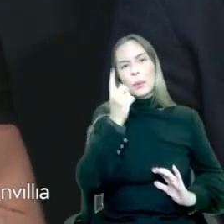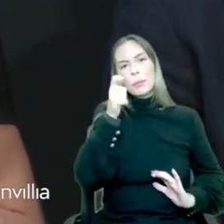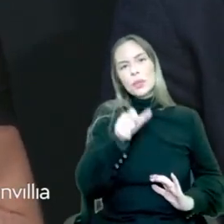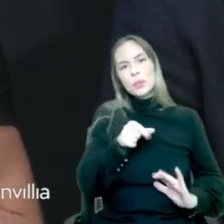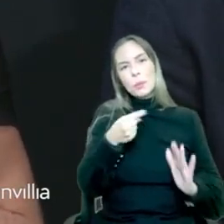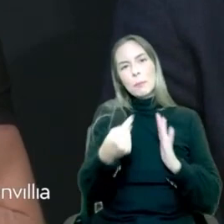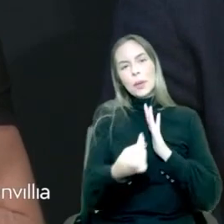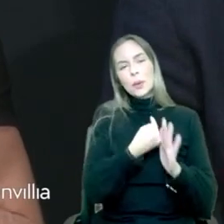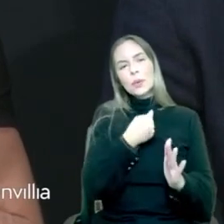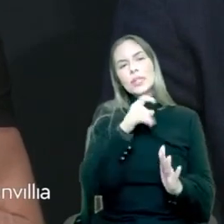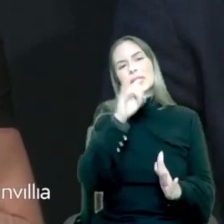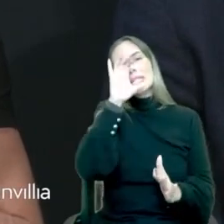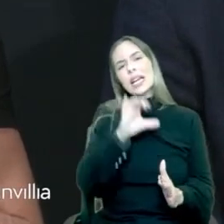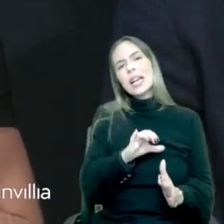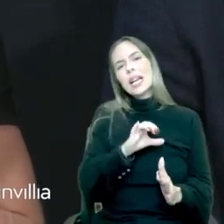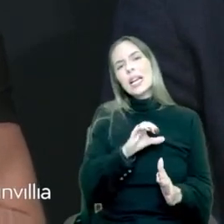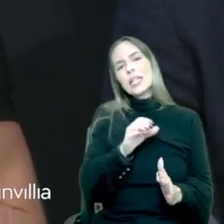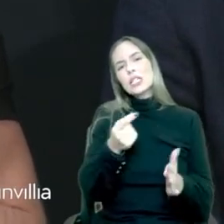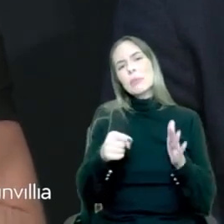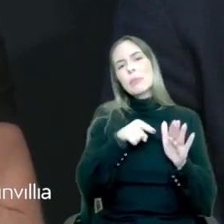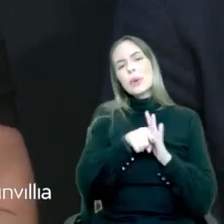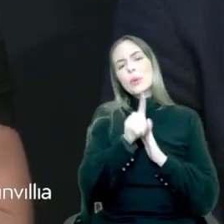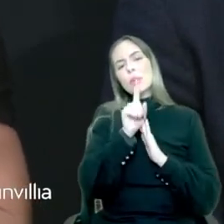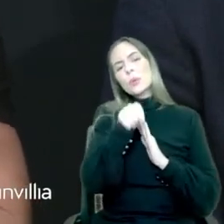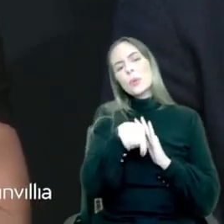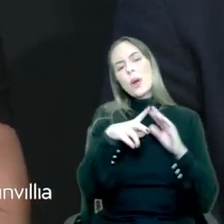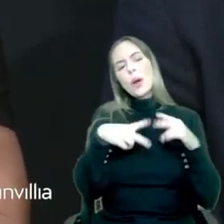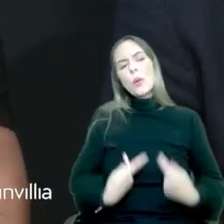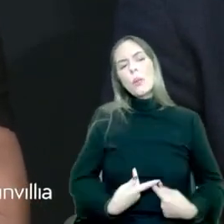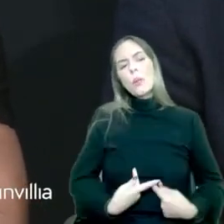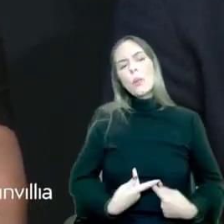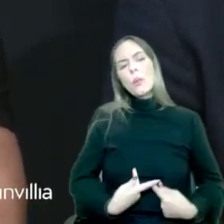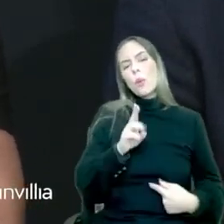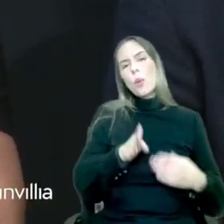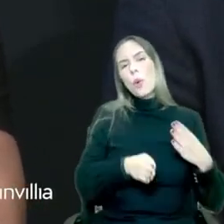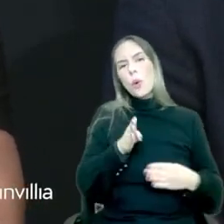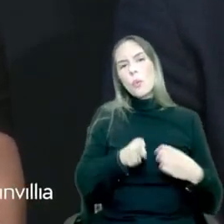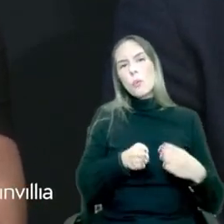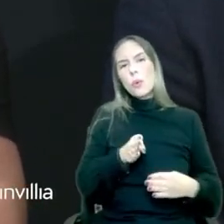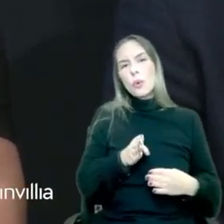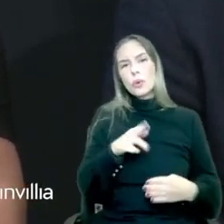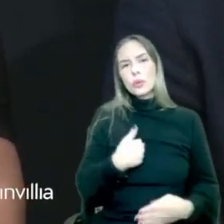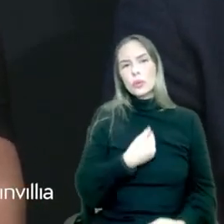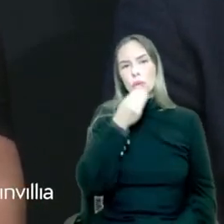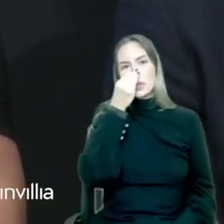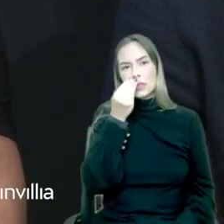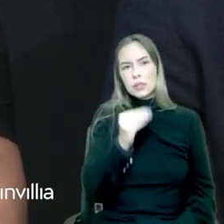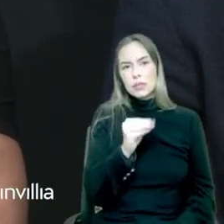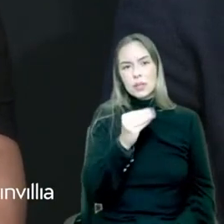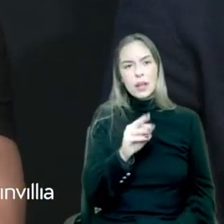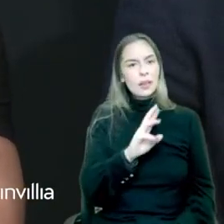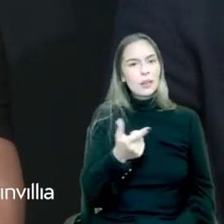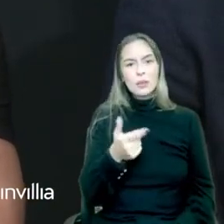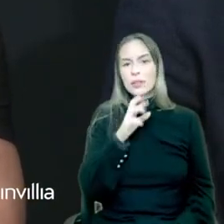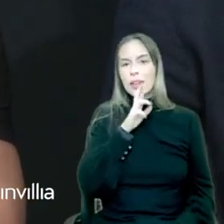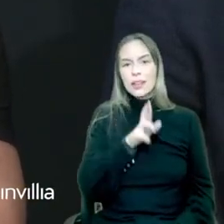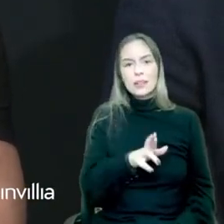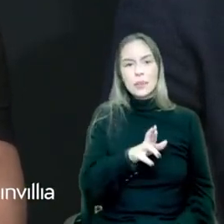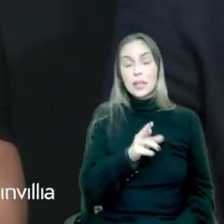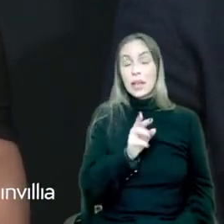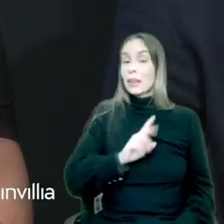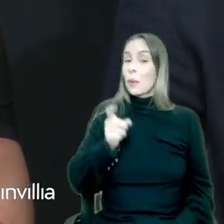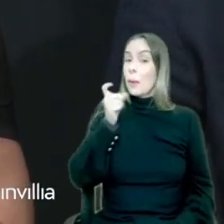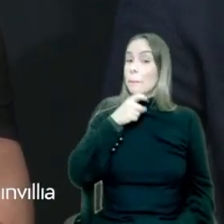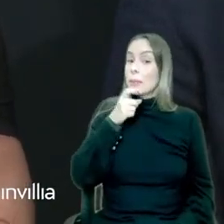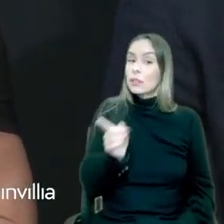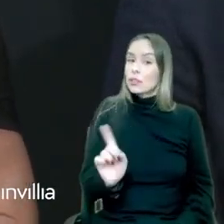you if you are a human being or a bot," we just ignore that question. We don't answer. We don't lie to the customer, but we choose what questions we want